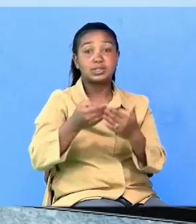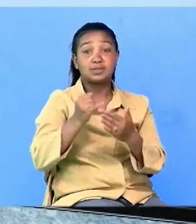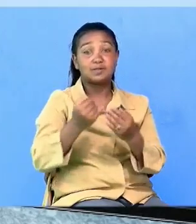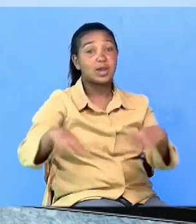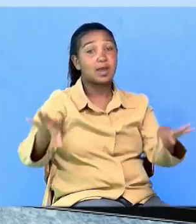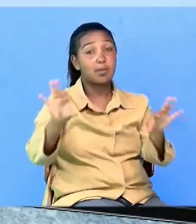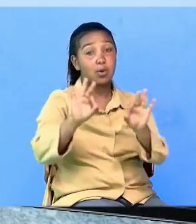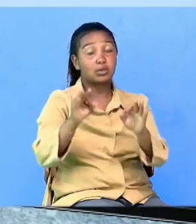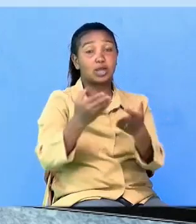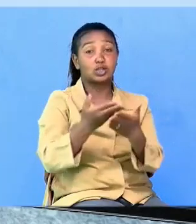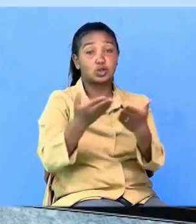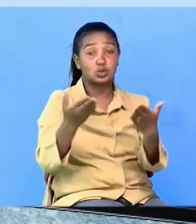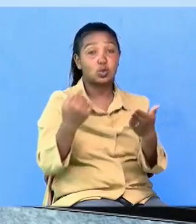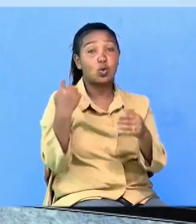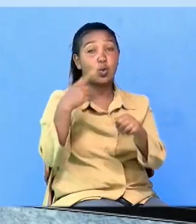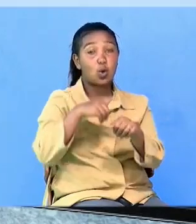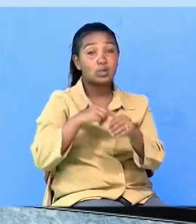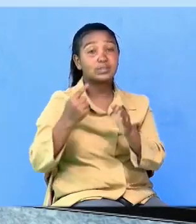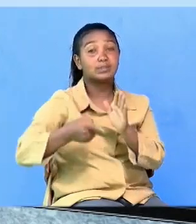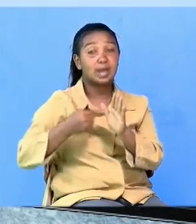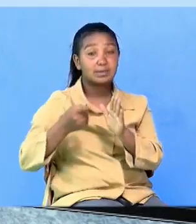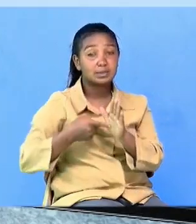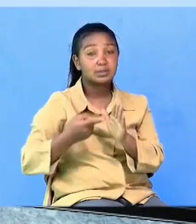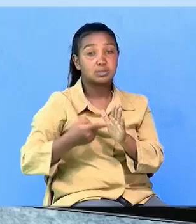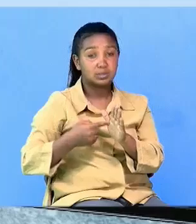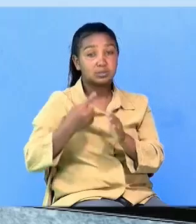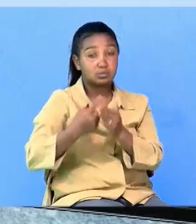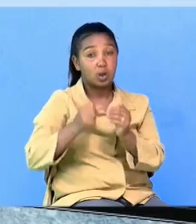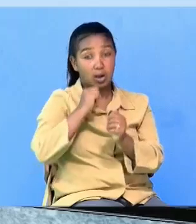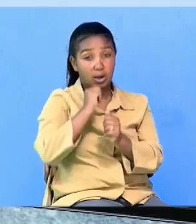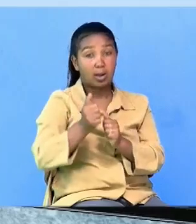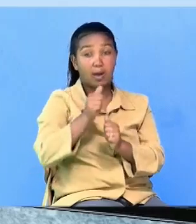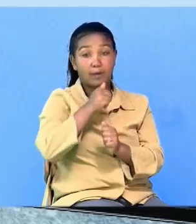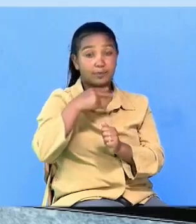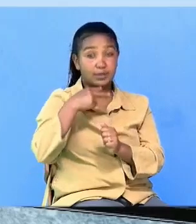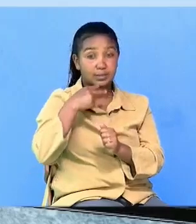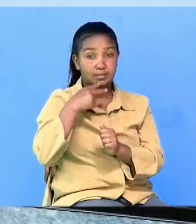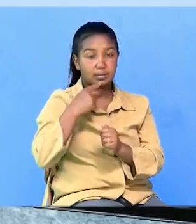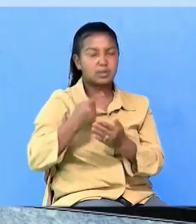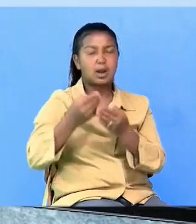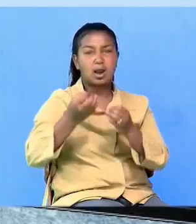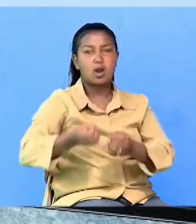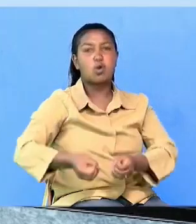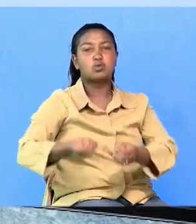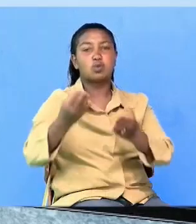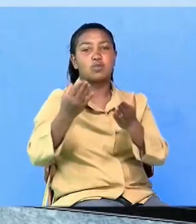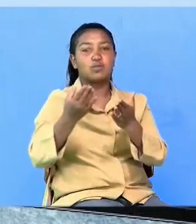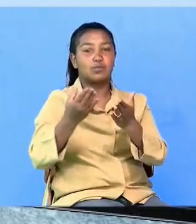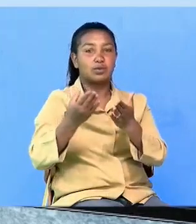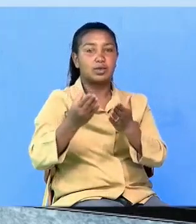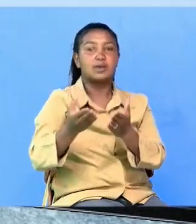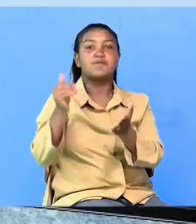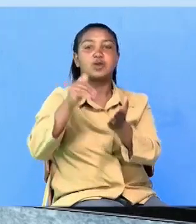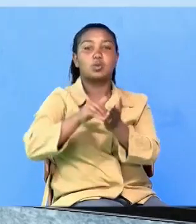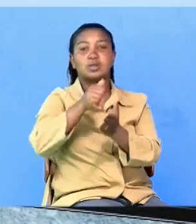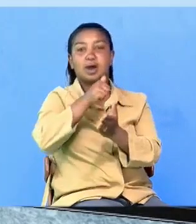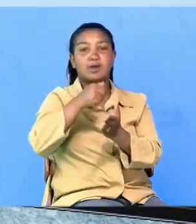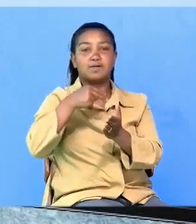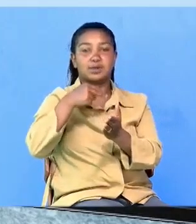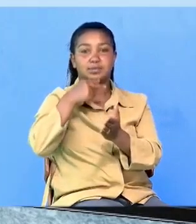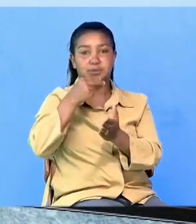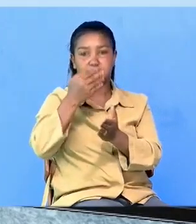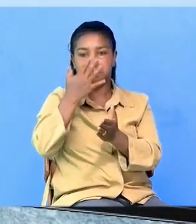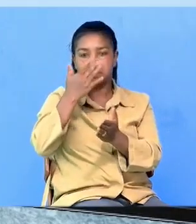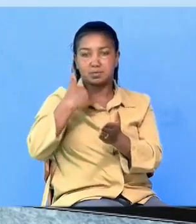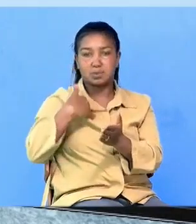very important issue. Always, sometimes, usually, never. Not only these adverbs, there are also a lot of frequency adverbs that are common,